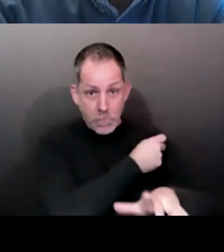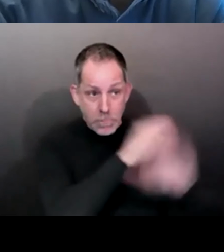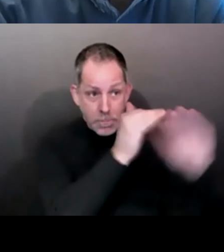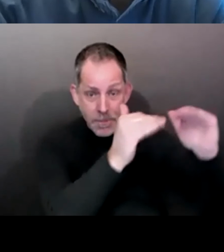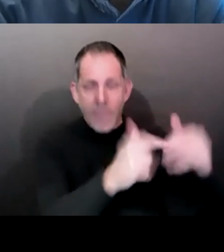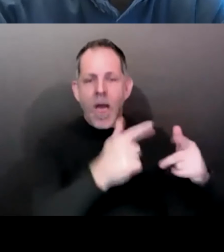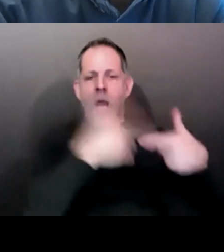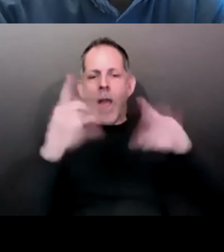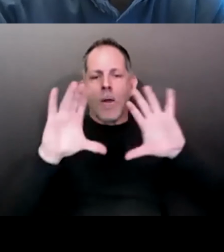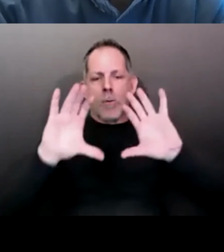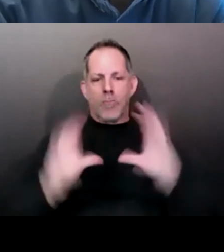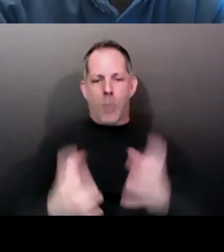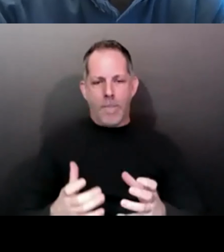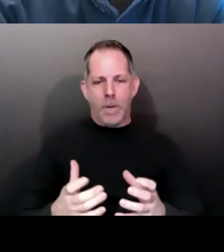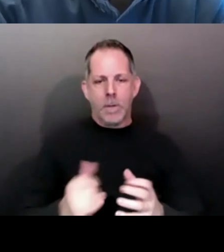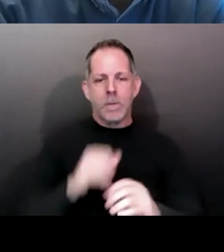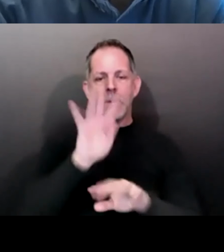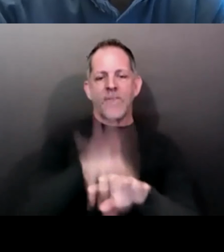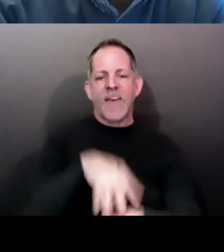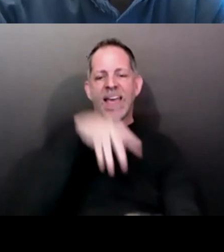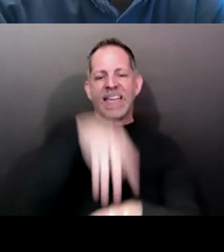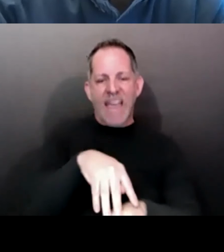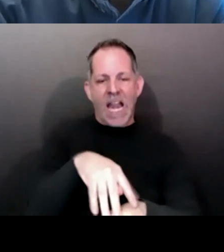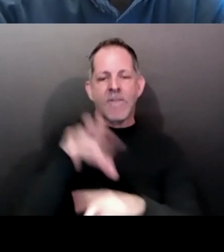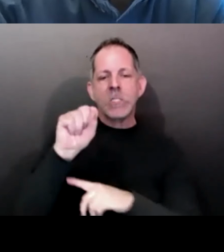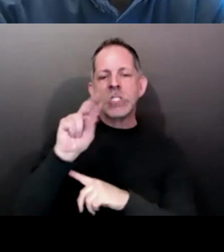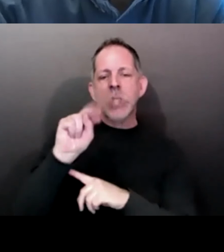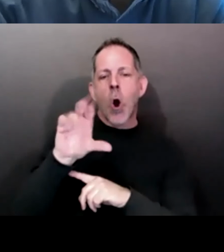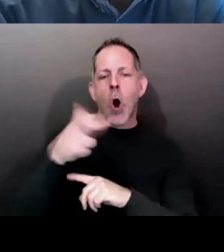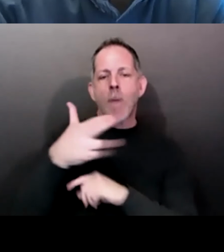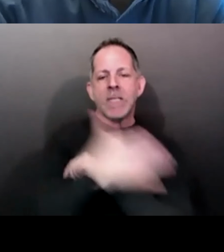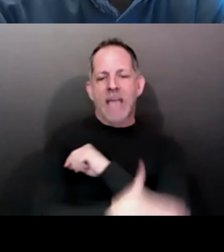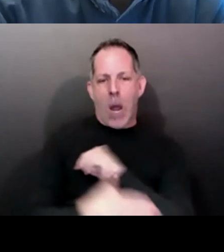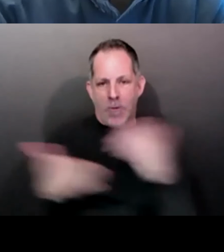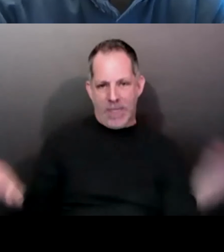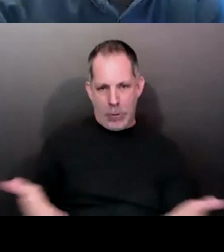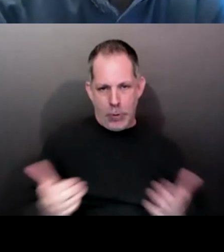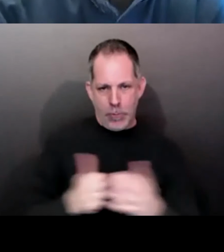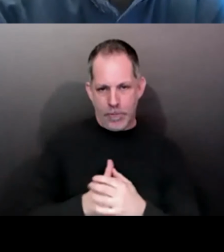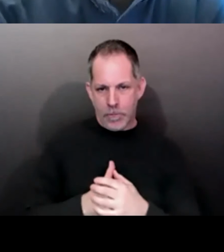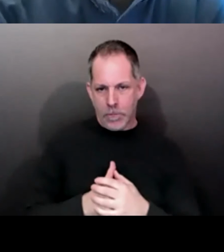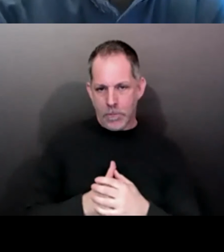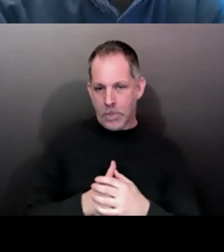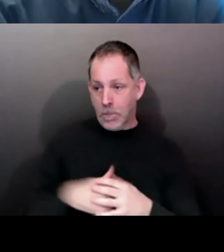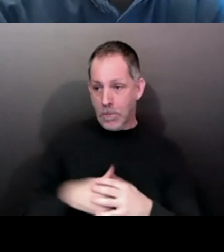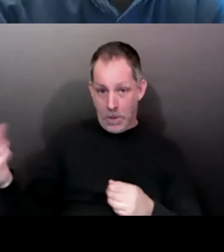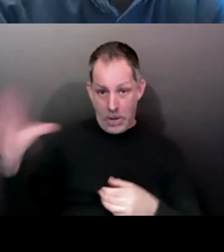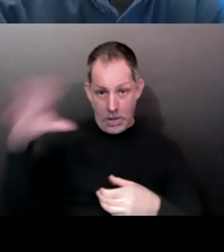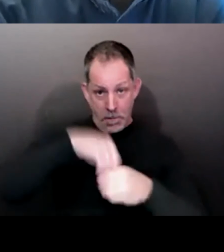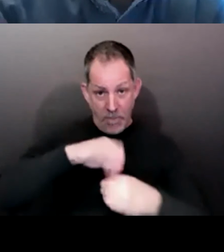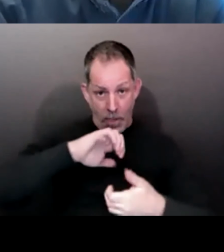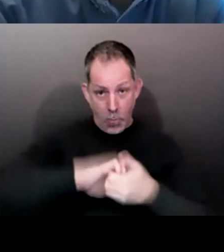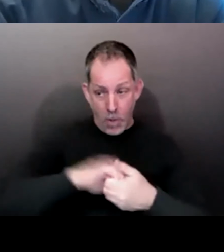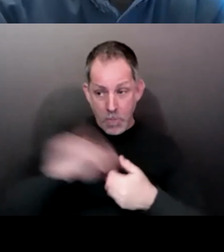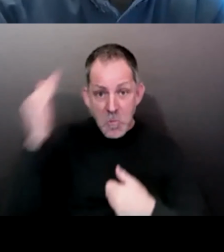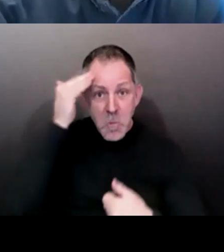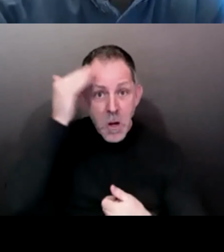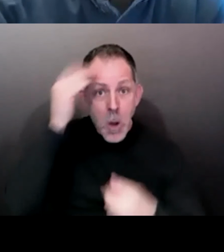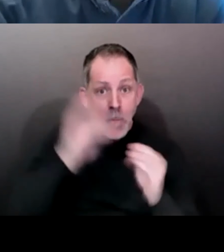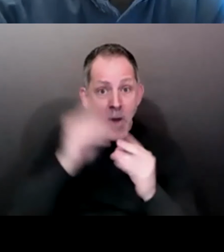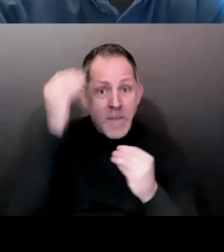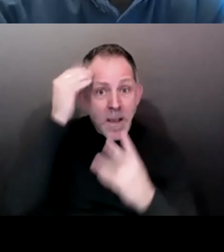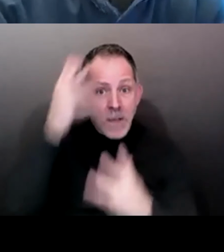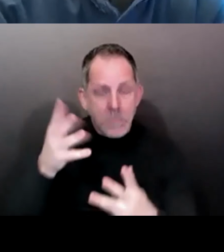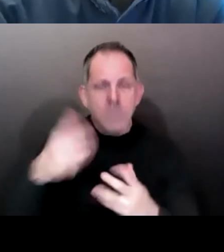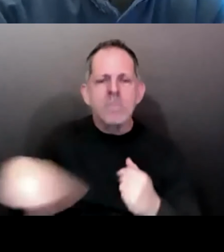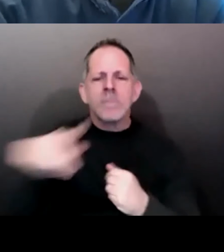Snohomish County. That's something that each of you and your partner groups should know, that we will vaccinate people from other tribes or